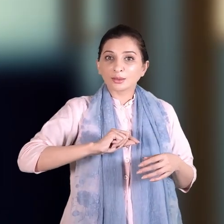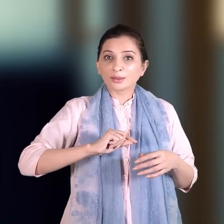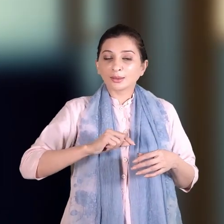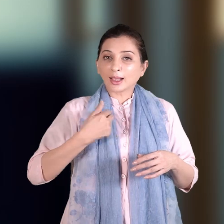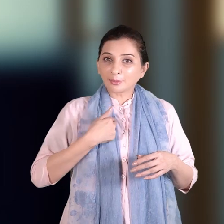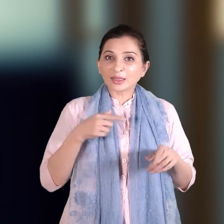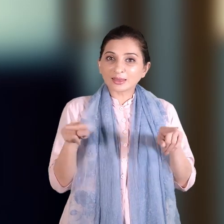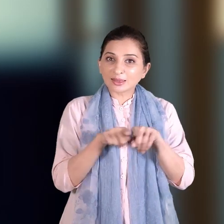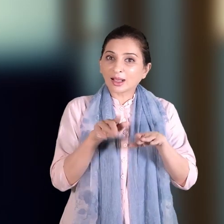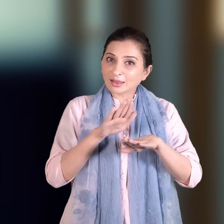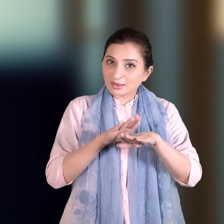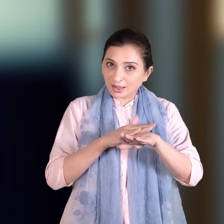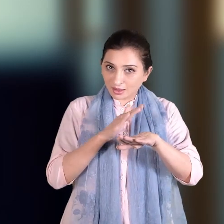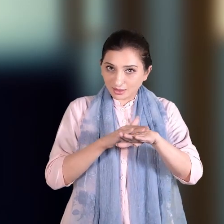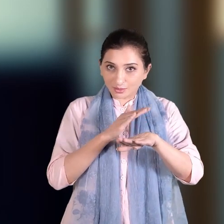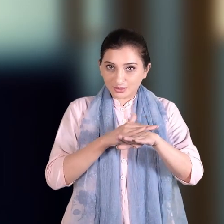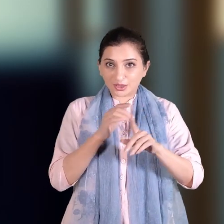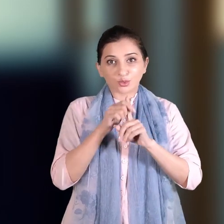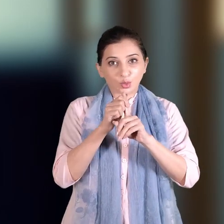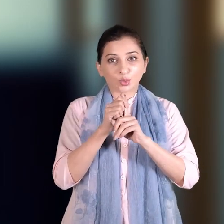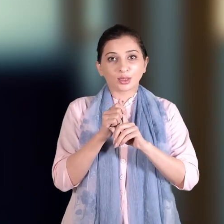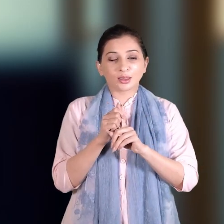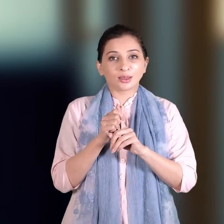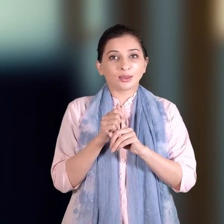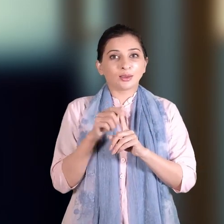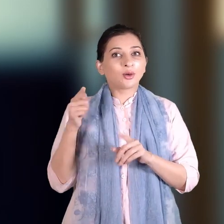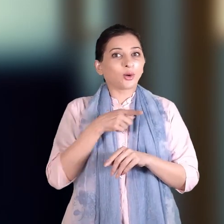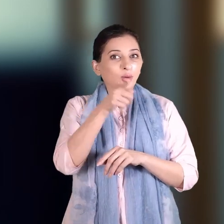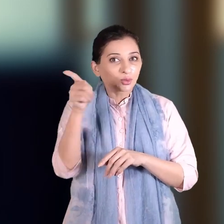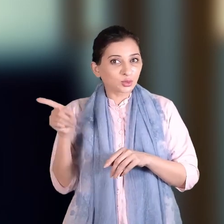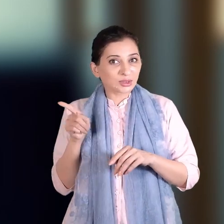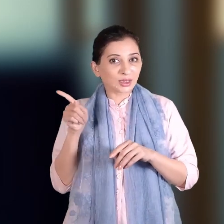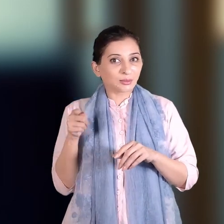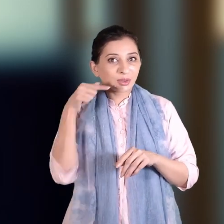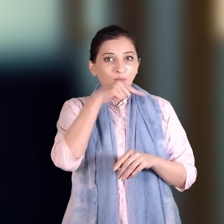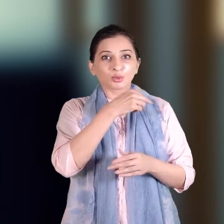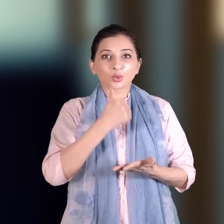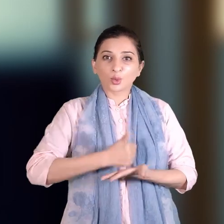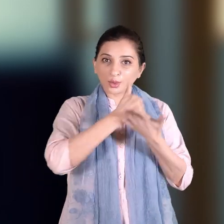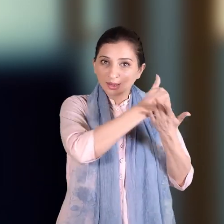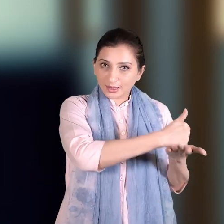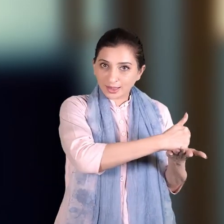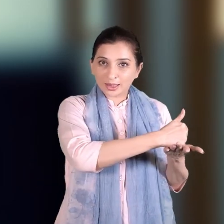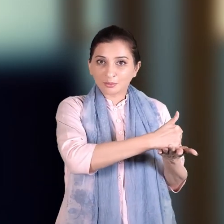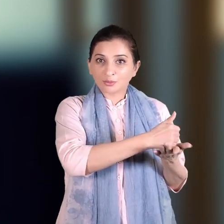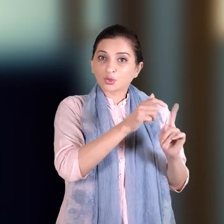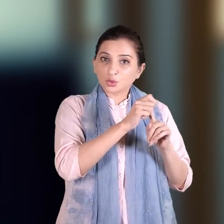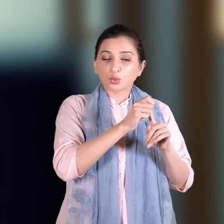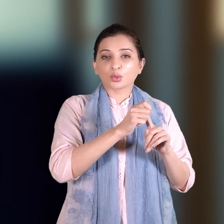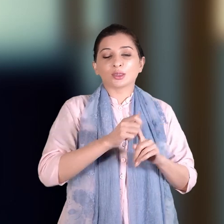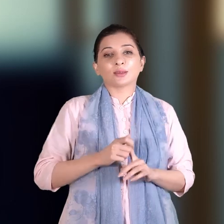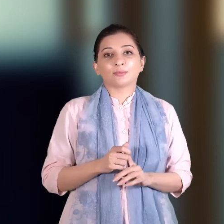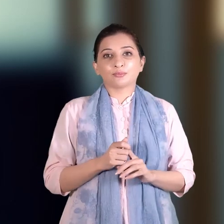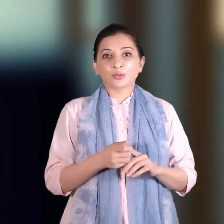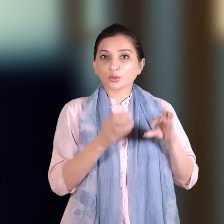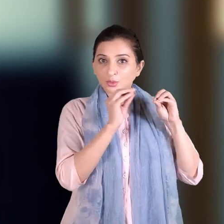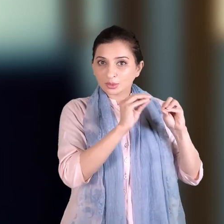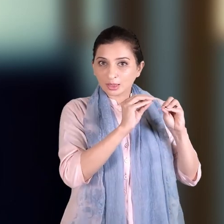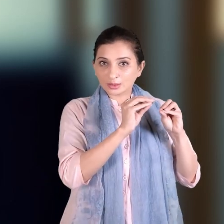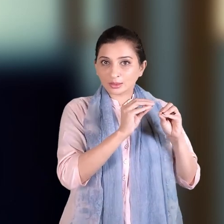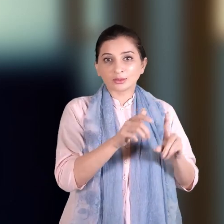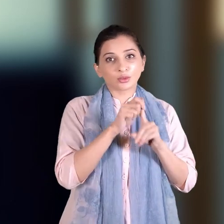to understand that people around young mothers also need to show compassion,